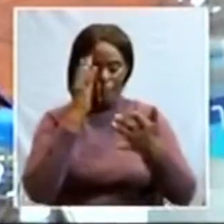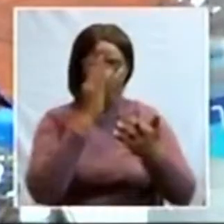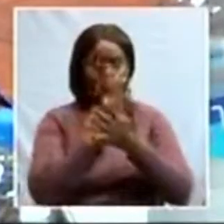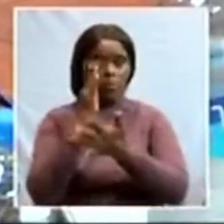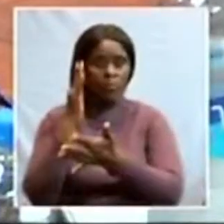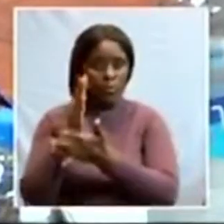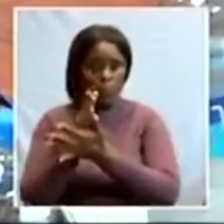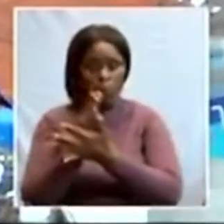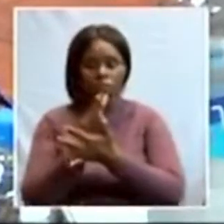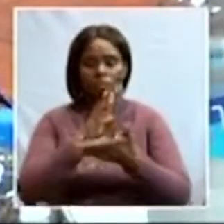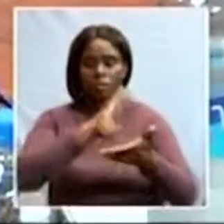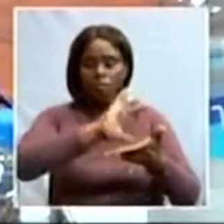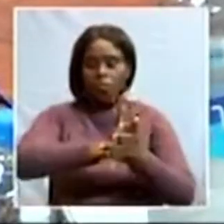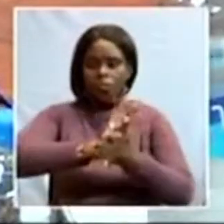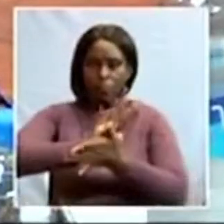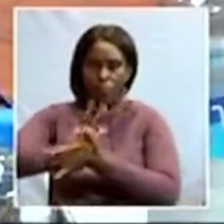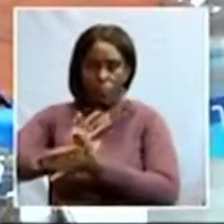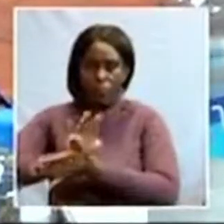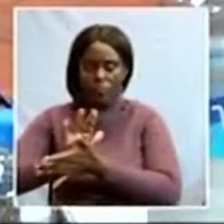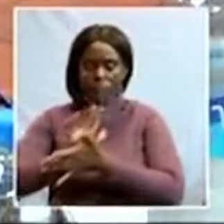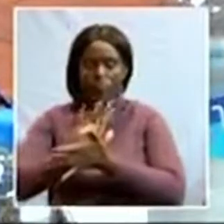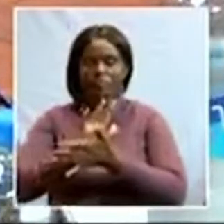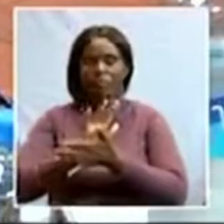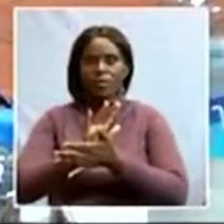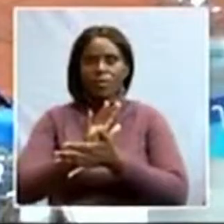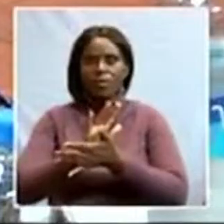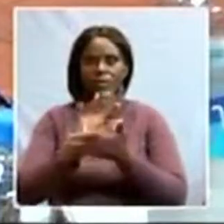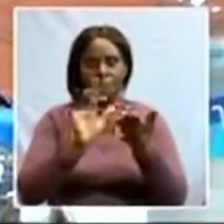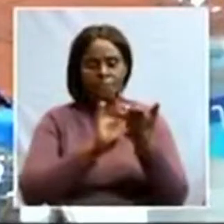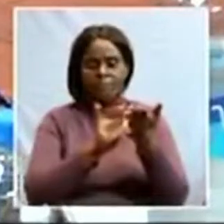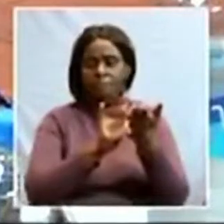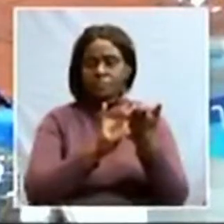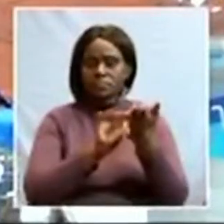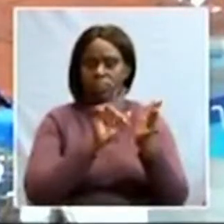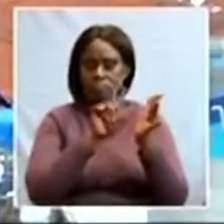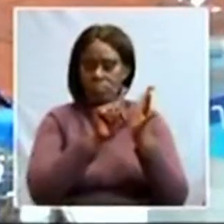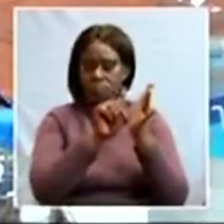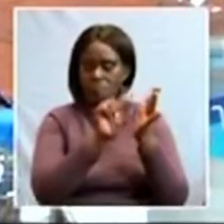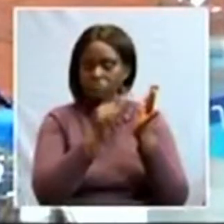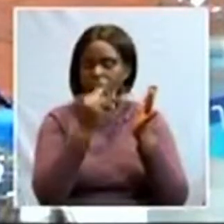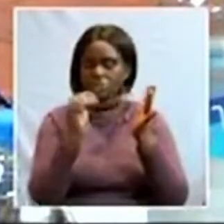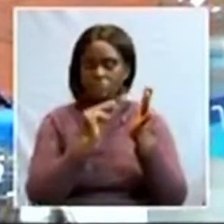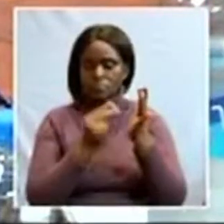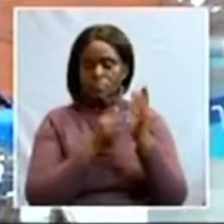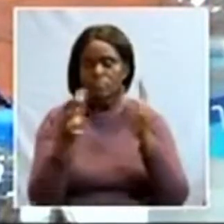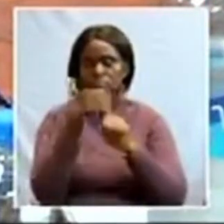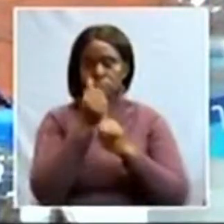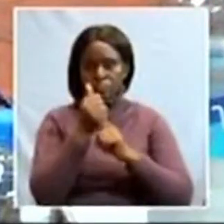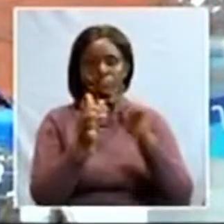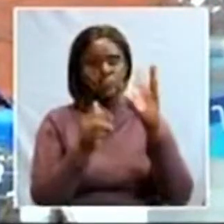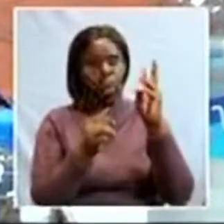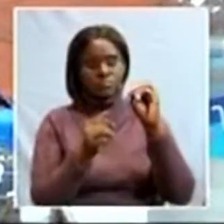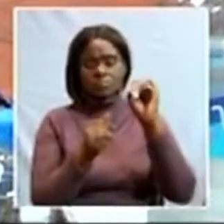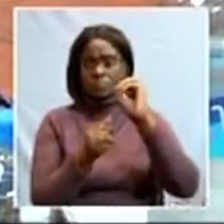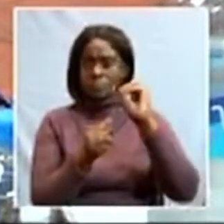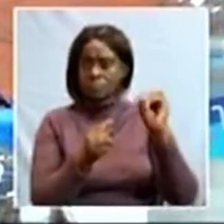Eradication or elimination of pests or vectors. On this item, we achieved 60%.